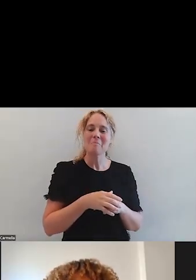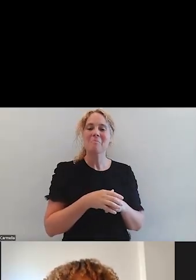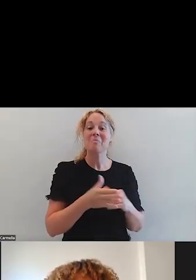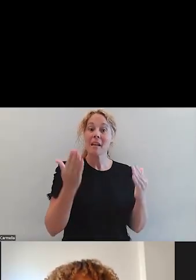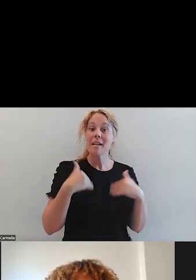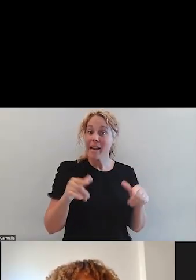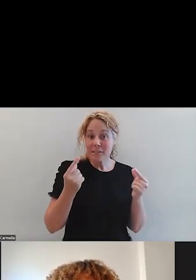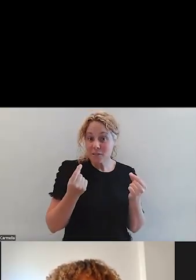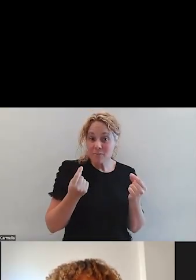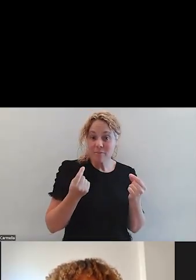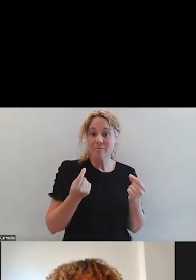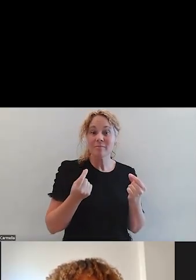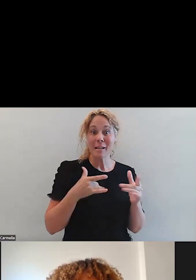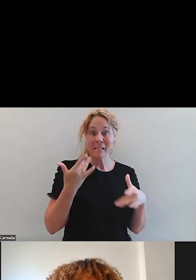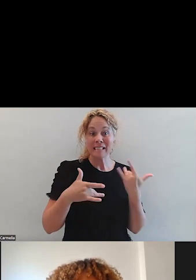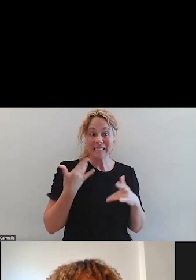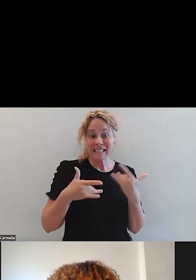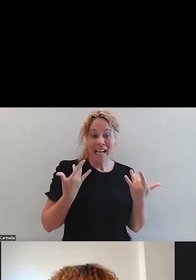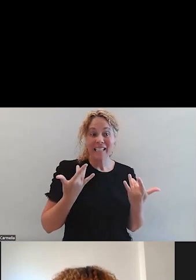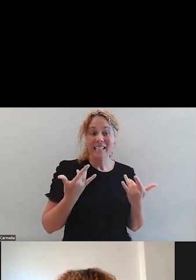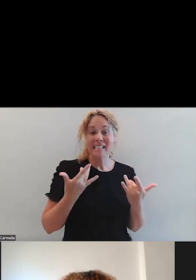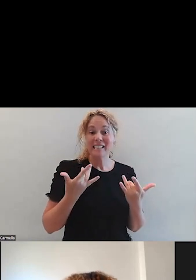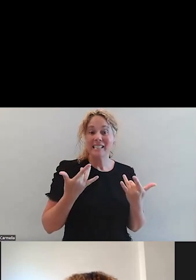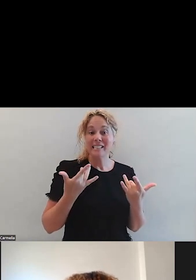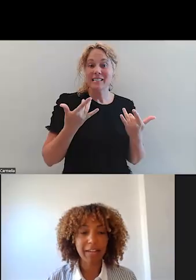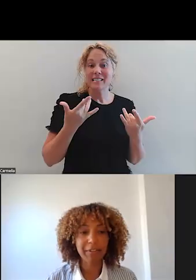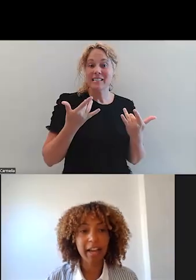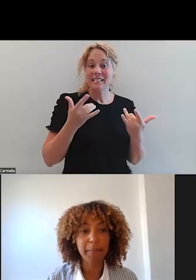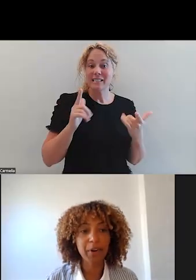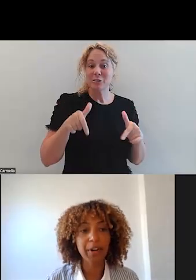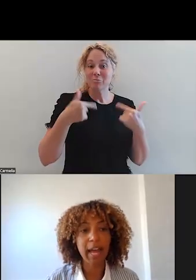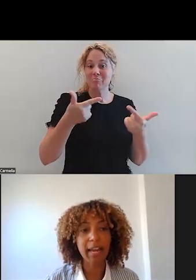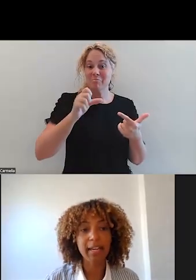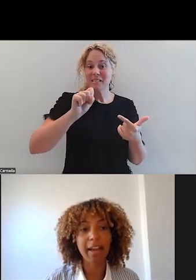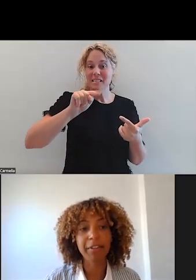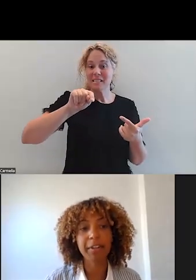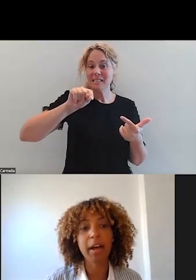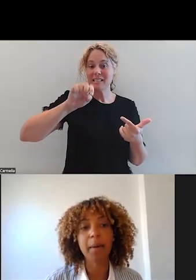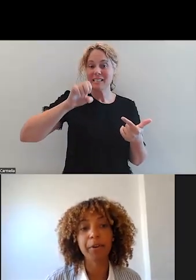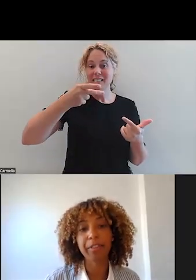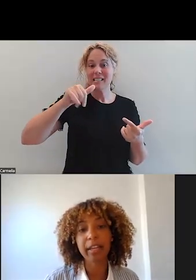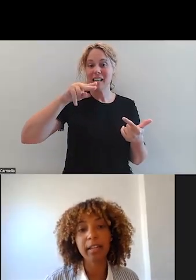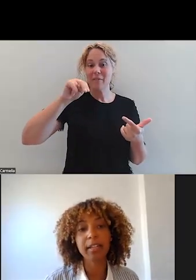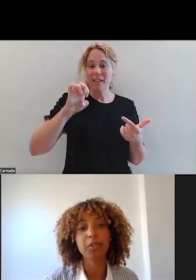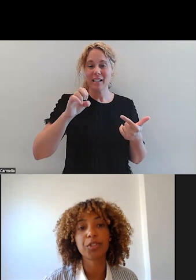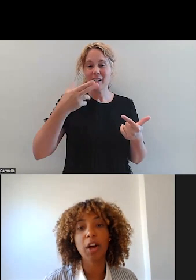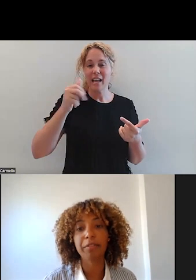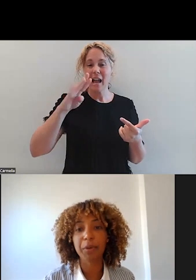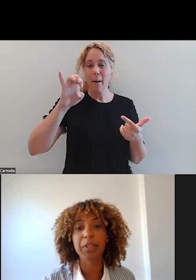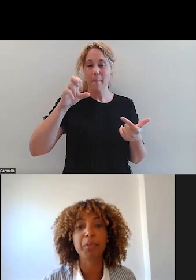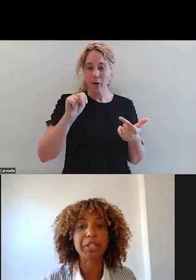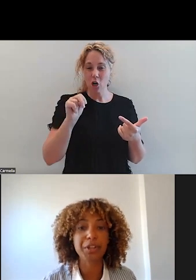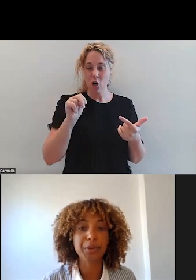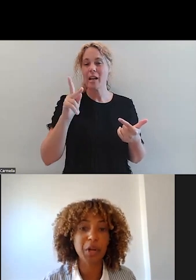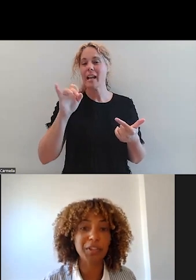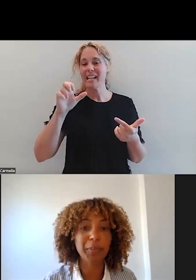Next, really excited to bring up Stephanie Hepburn and Kevin Berthia. You saw, if you